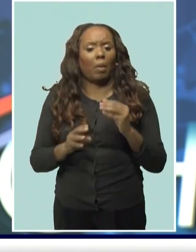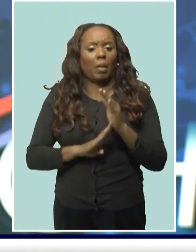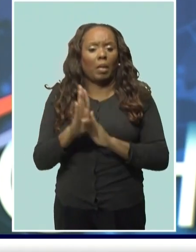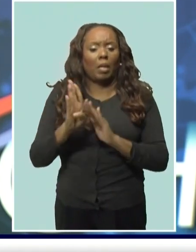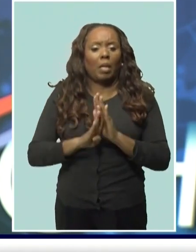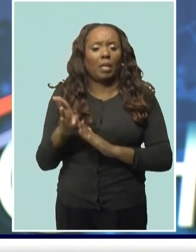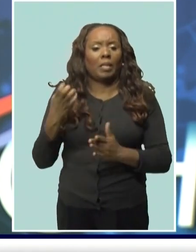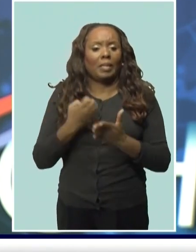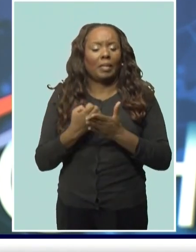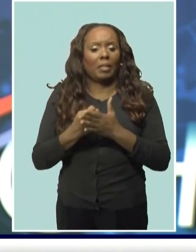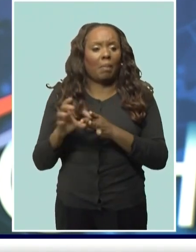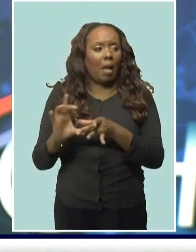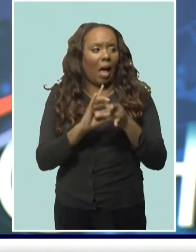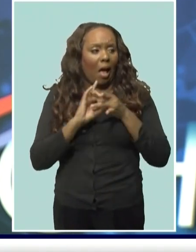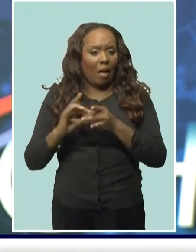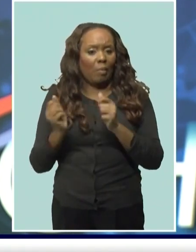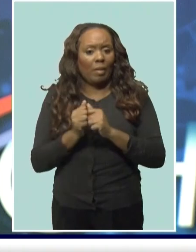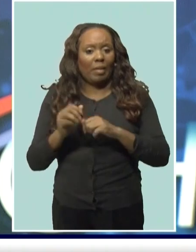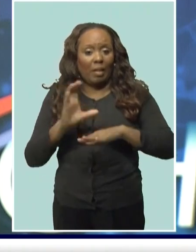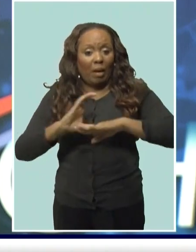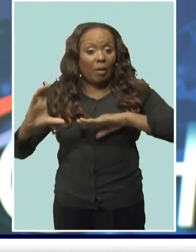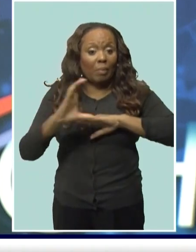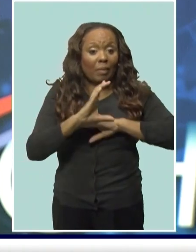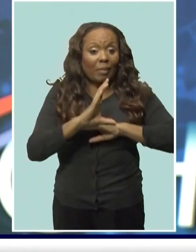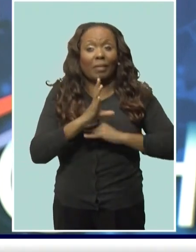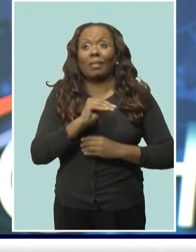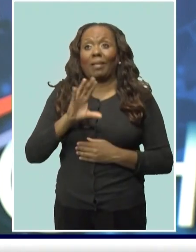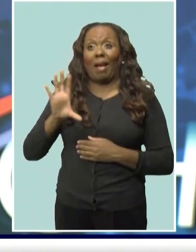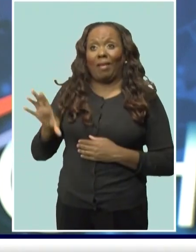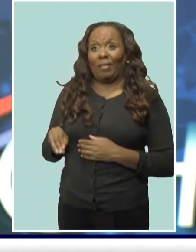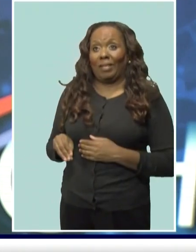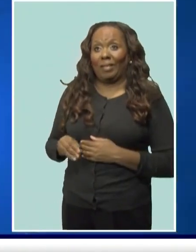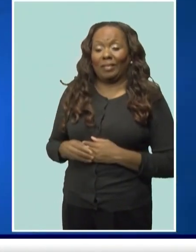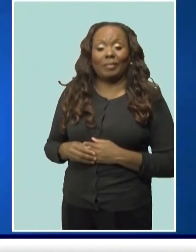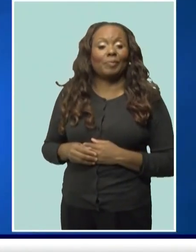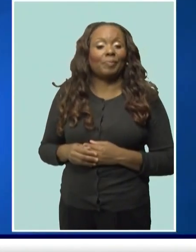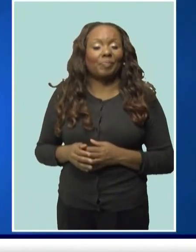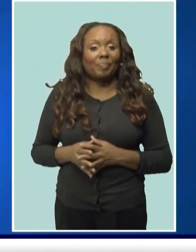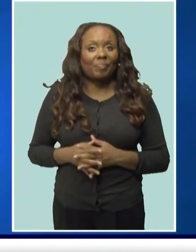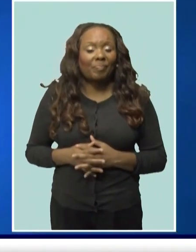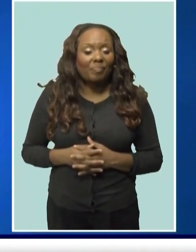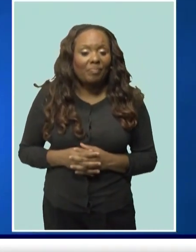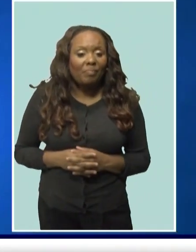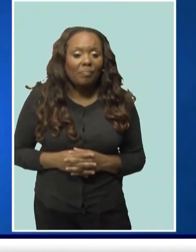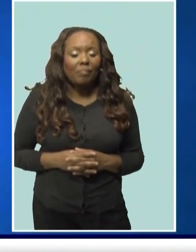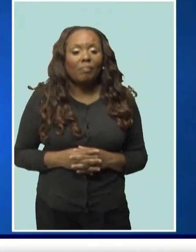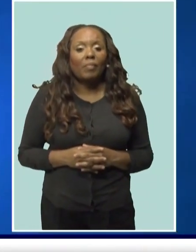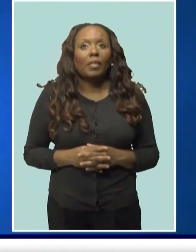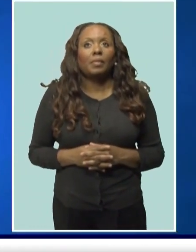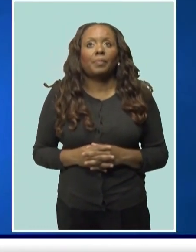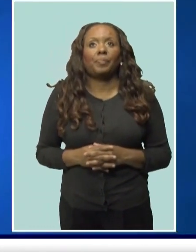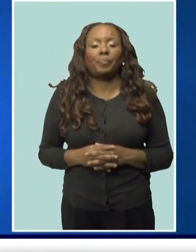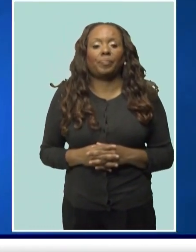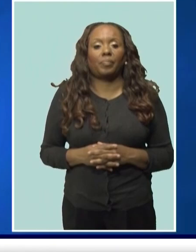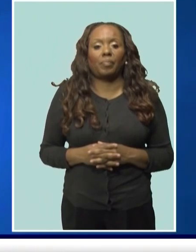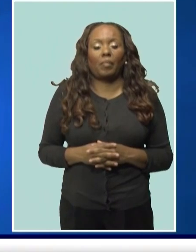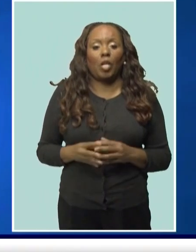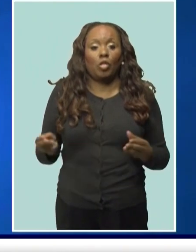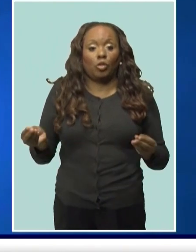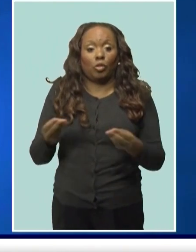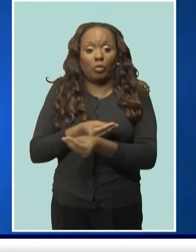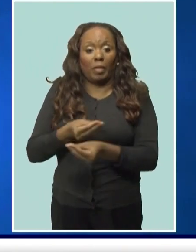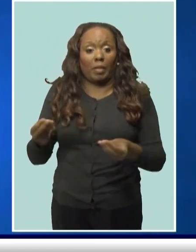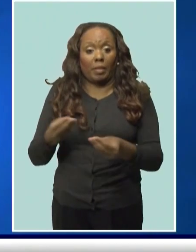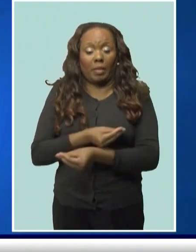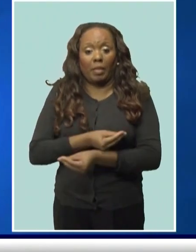economic relations between the Caribbean and Africa. Equally, the trade between Africa and the Caribbean